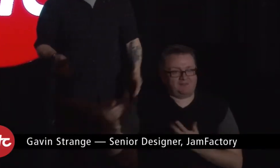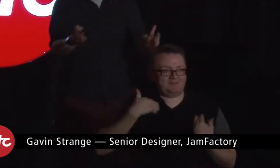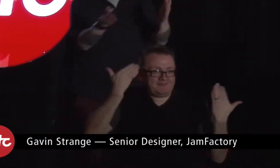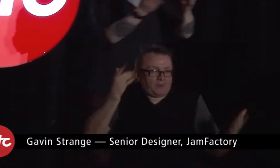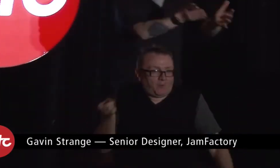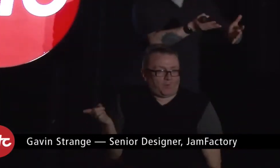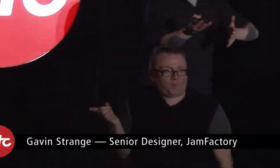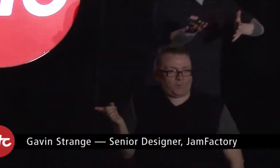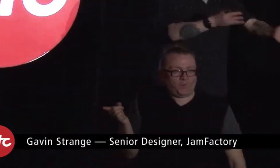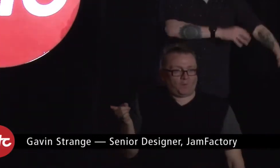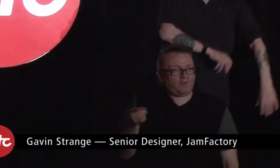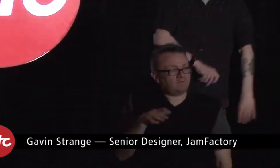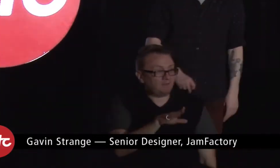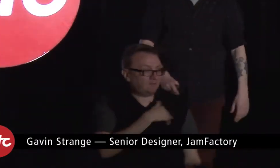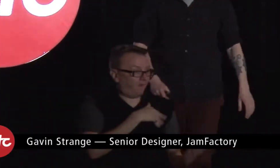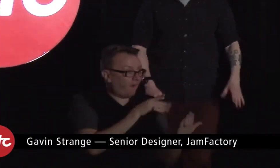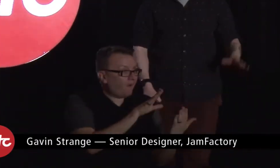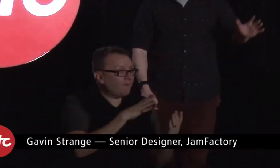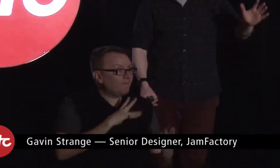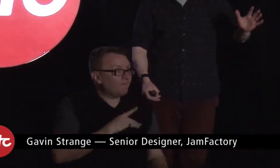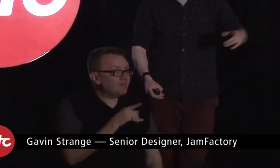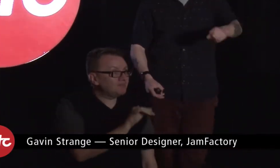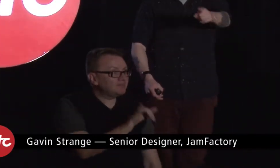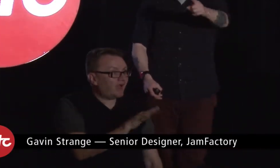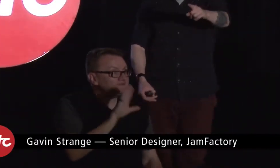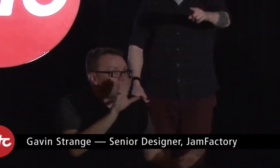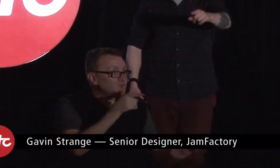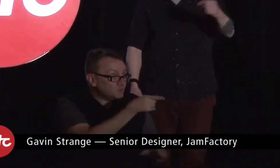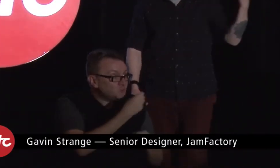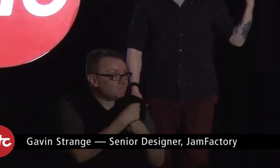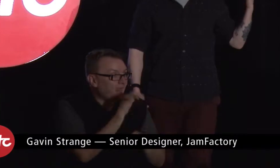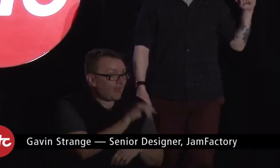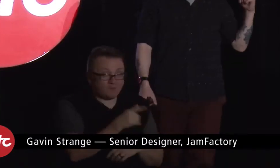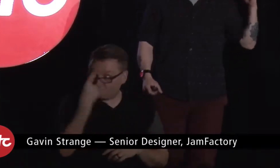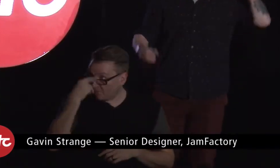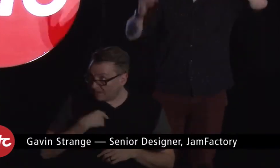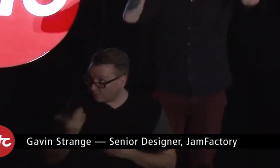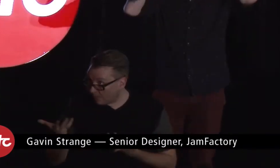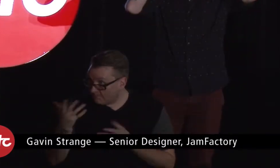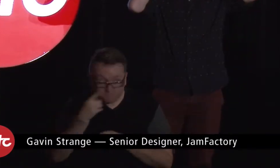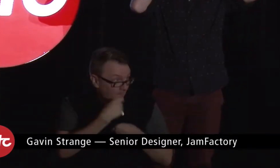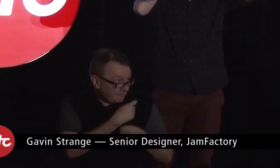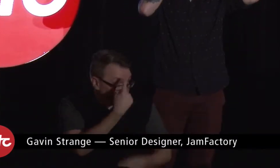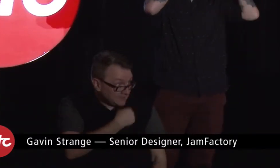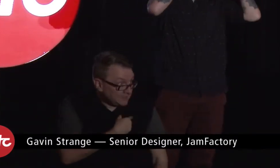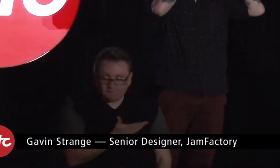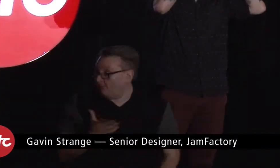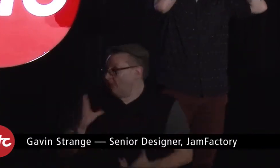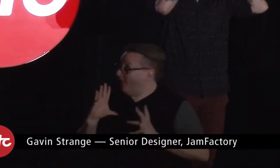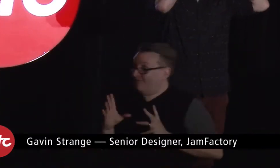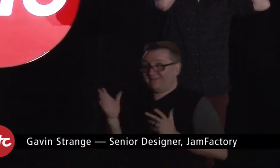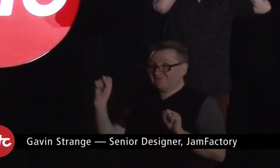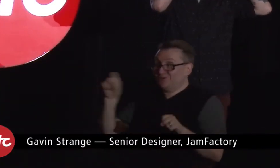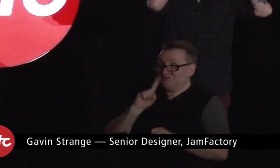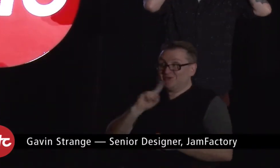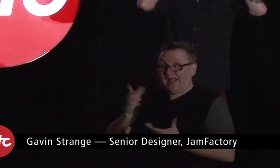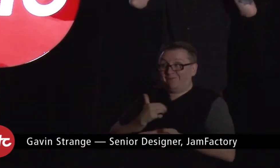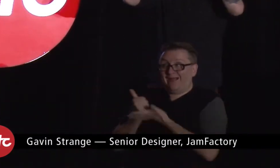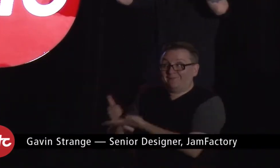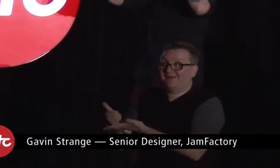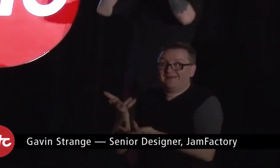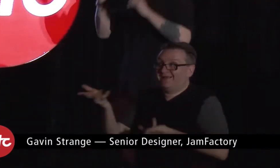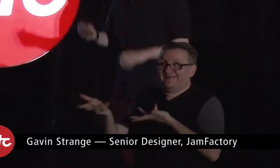They don't know that. They see a thing. They see a finished thing. So they go, hey, do you make a thing? Do you want to make a thing with us? You're like, yeah, of course. I know all about the